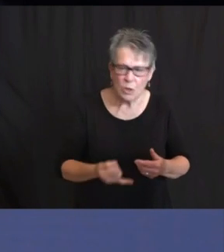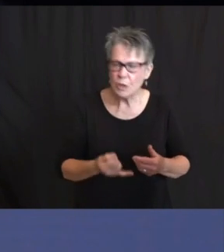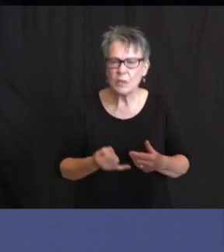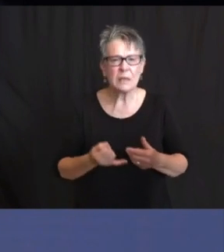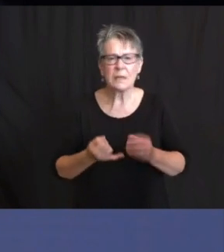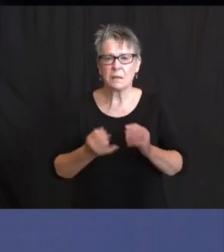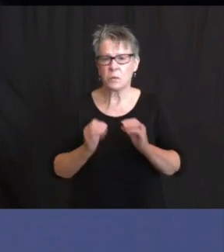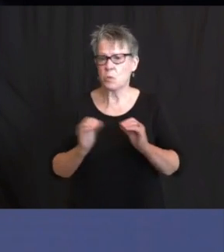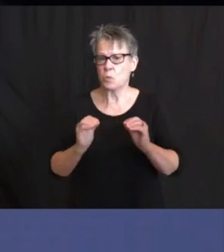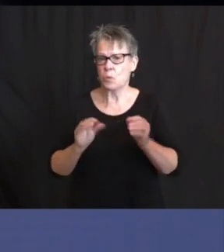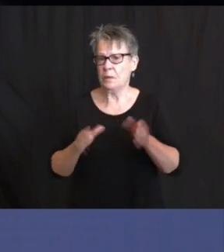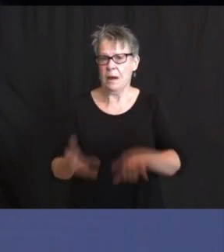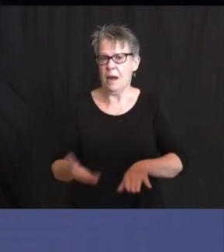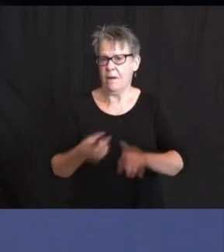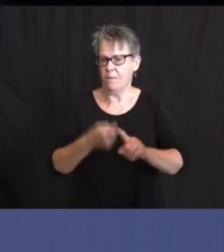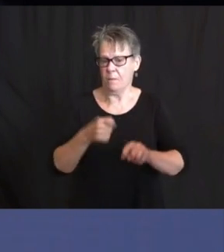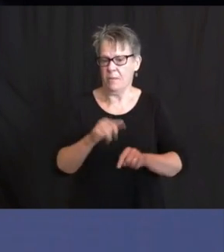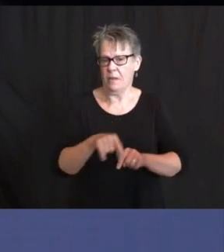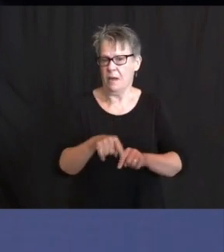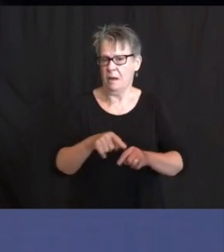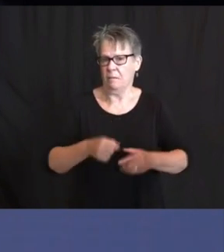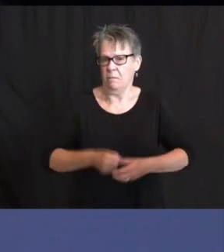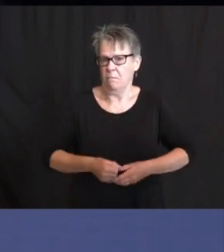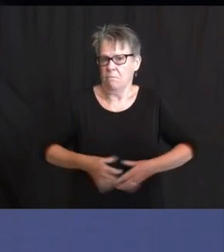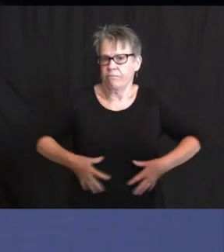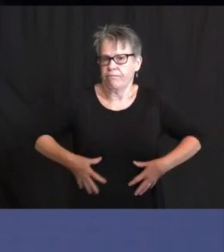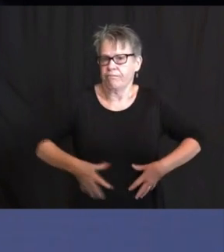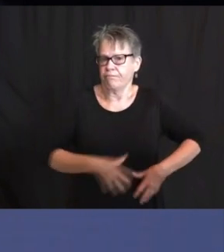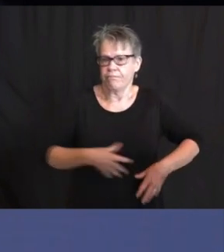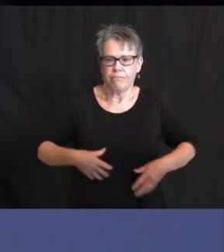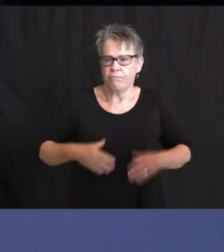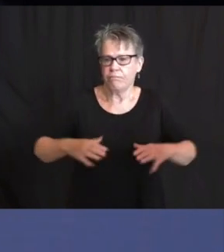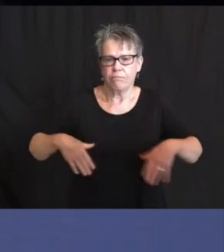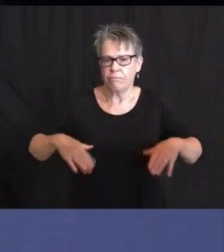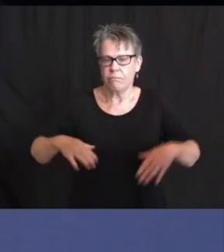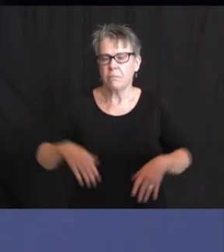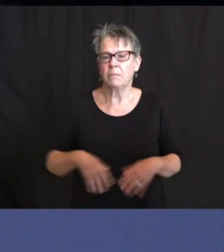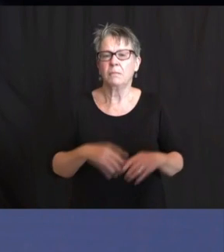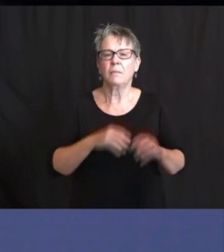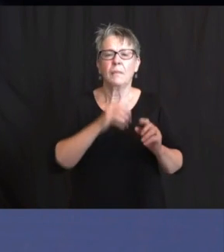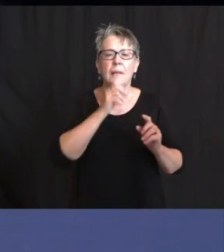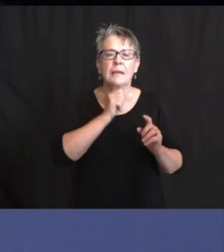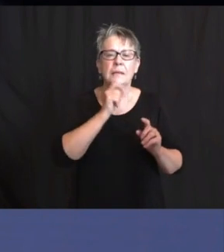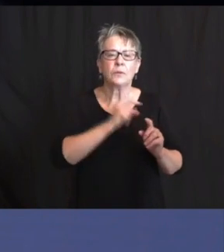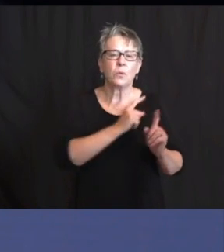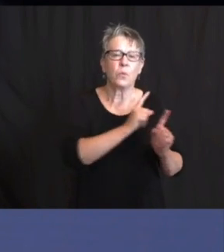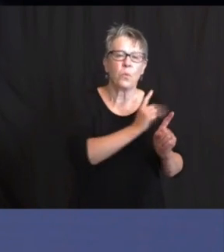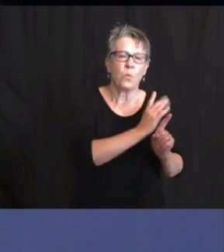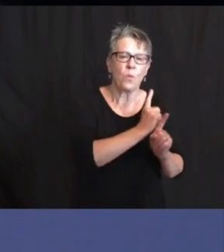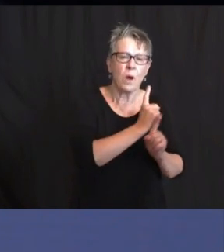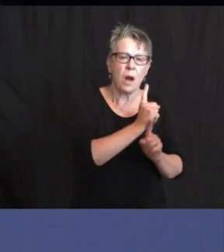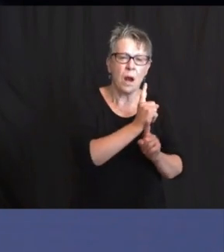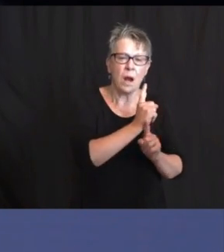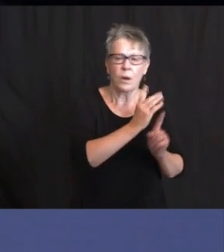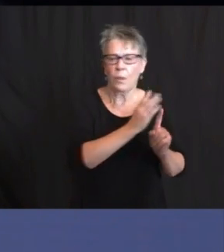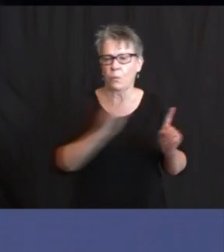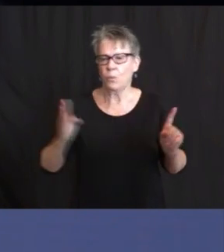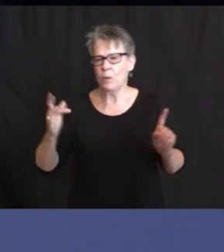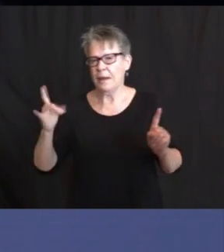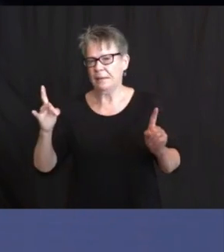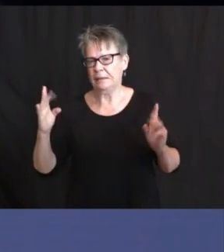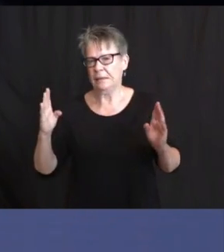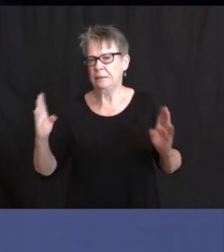reported. The ages of the children affected range from 1 to 18 years of age. 5 children are